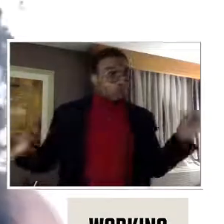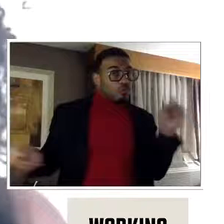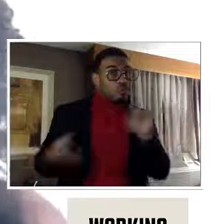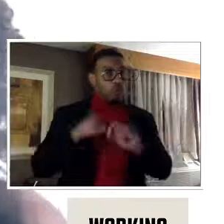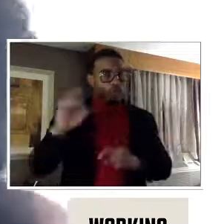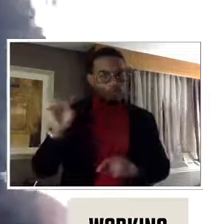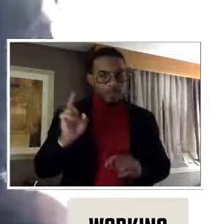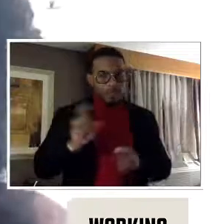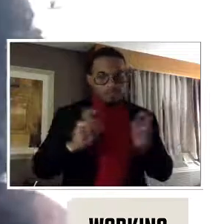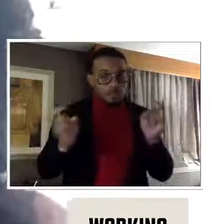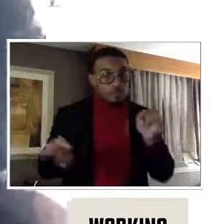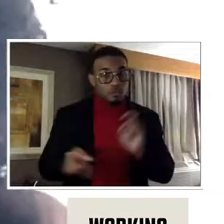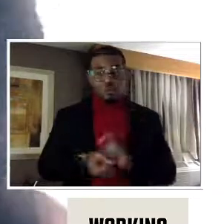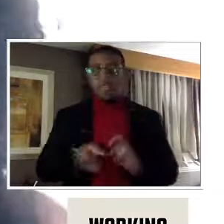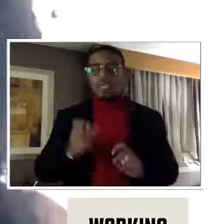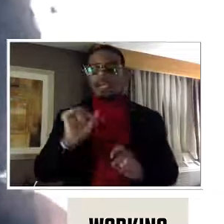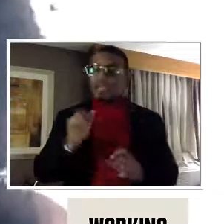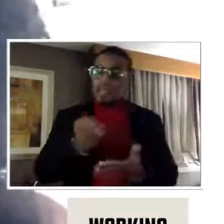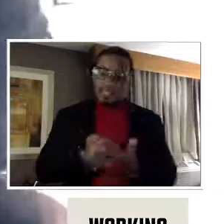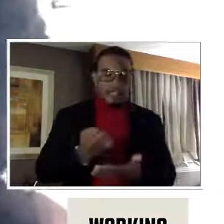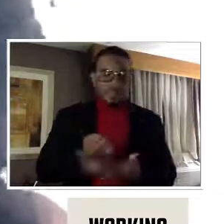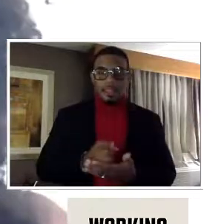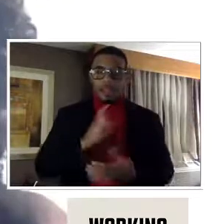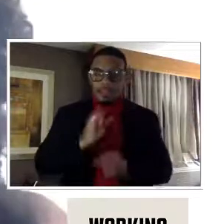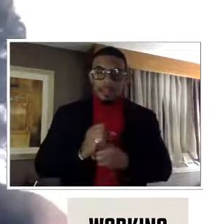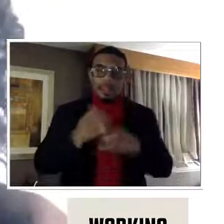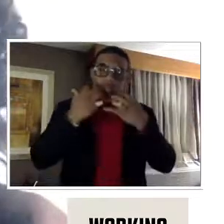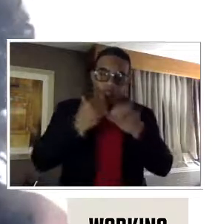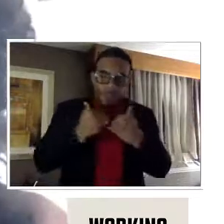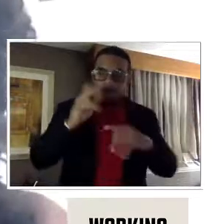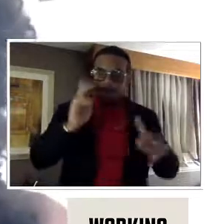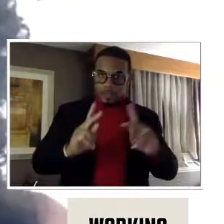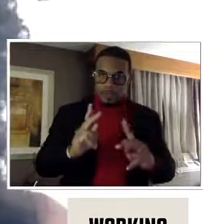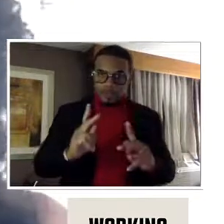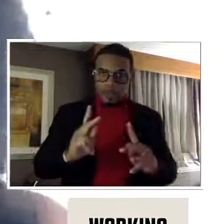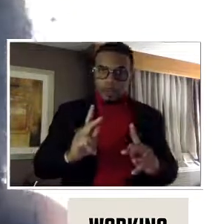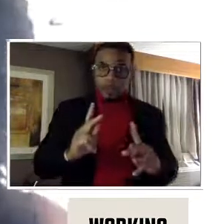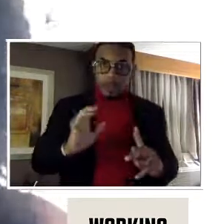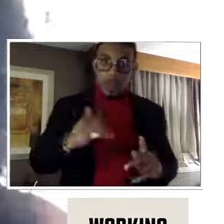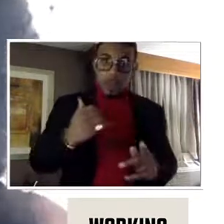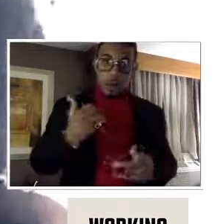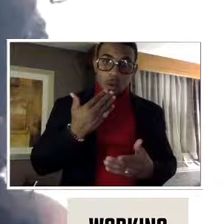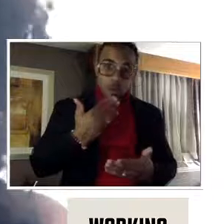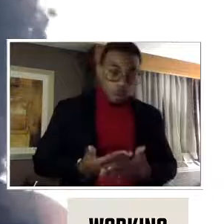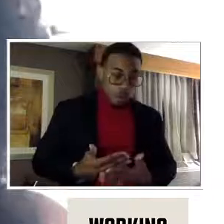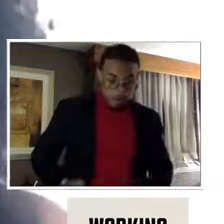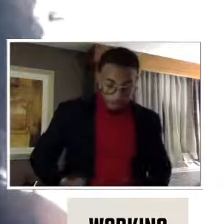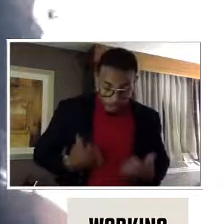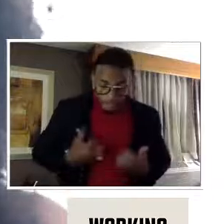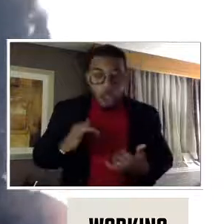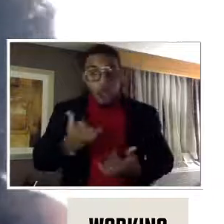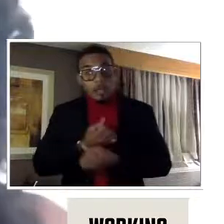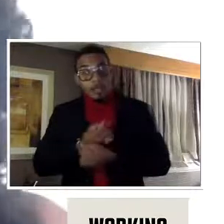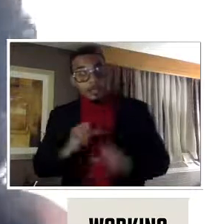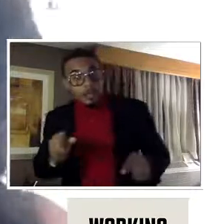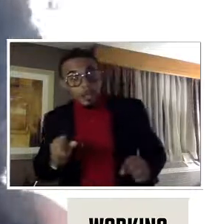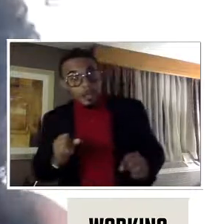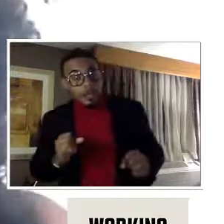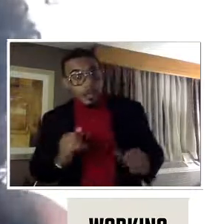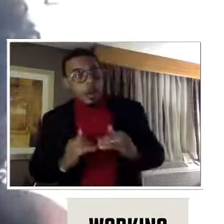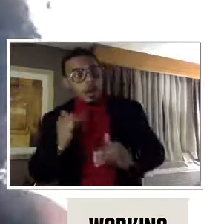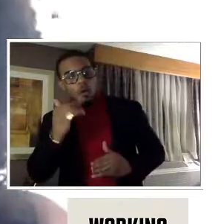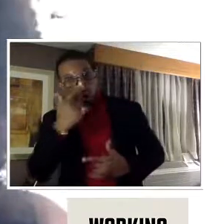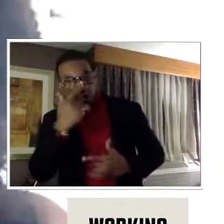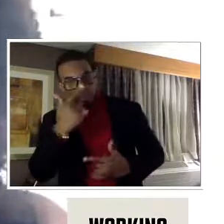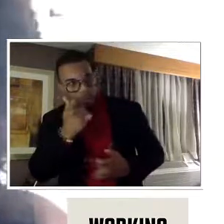our democracy. We need an economy that values people, our well-being, our safety over the